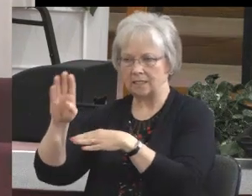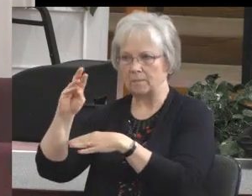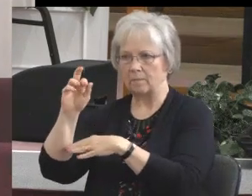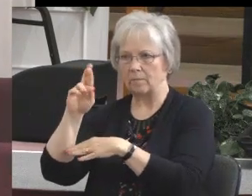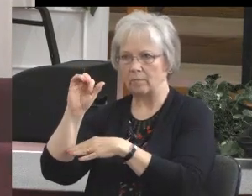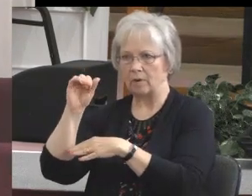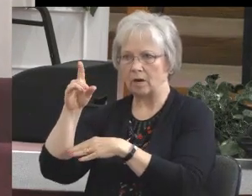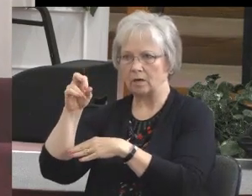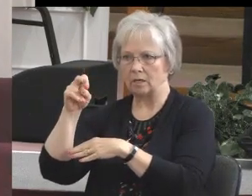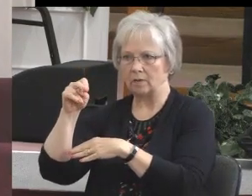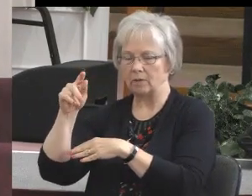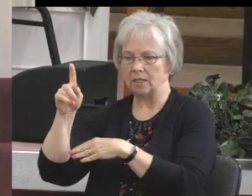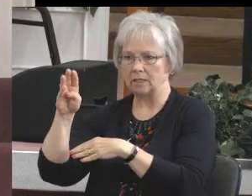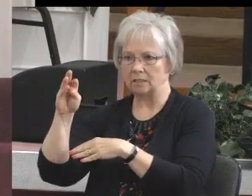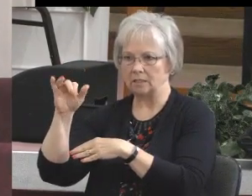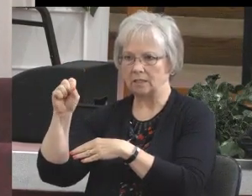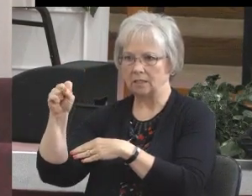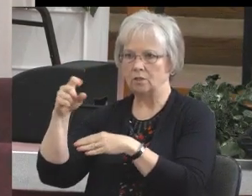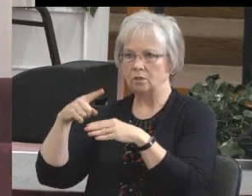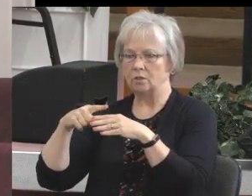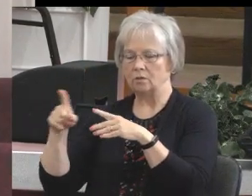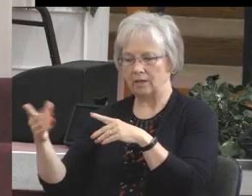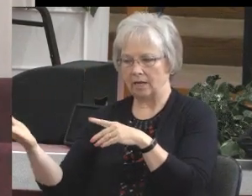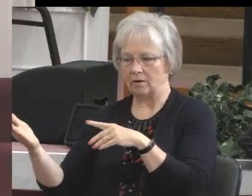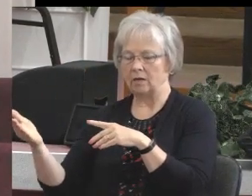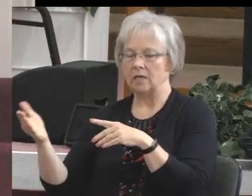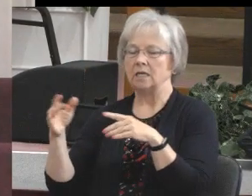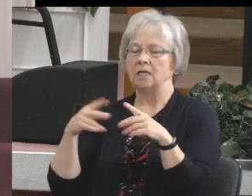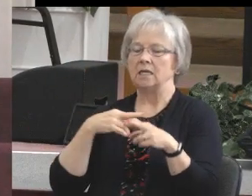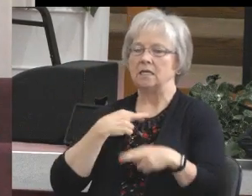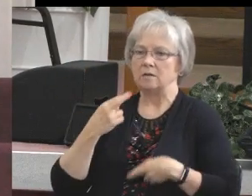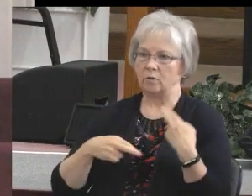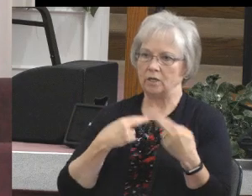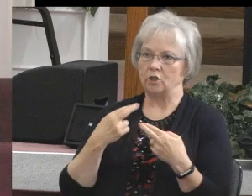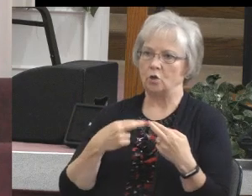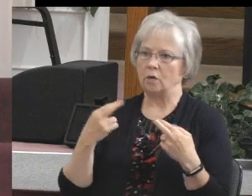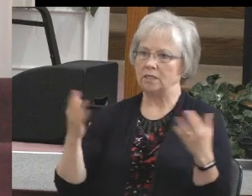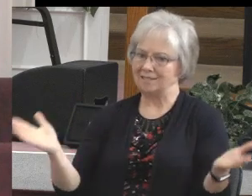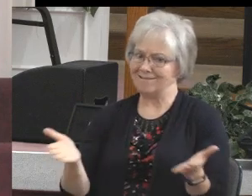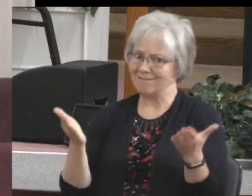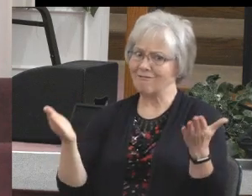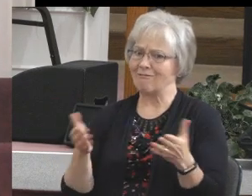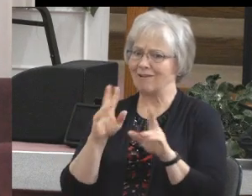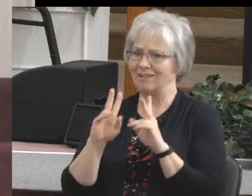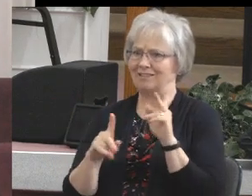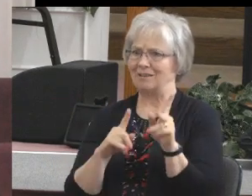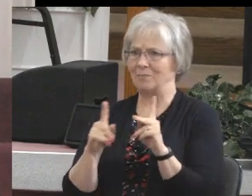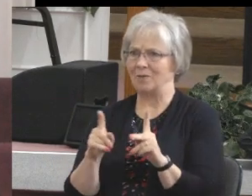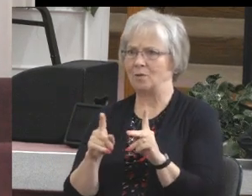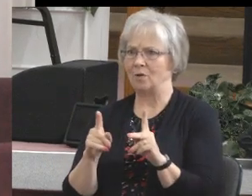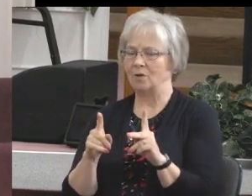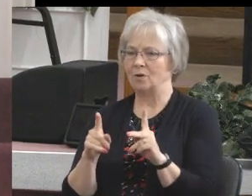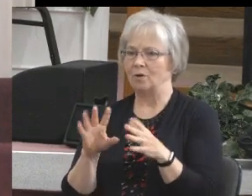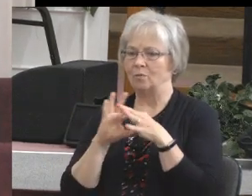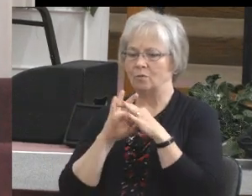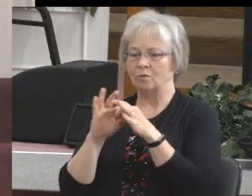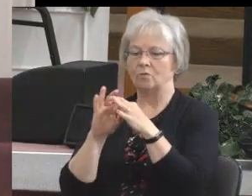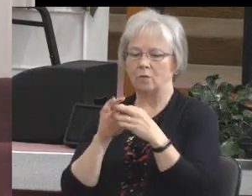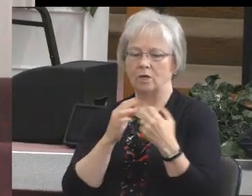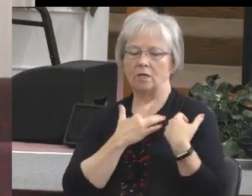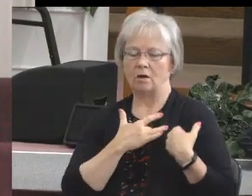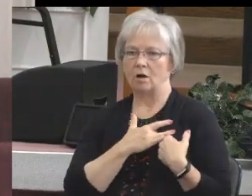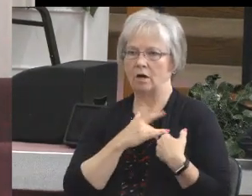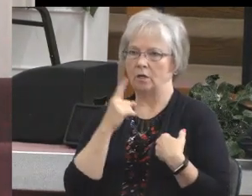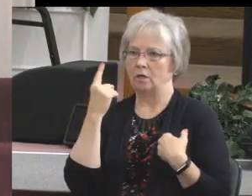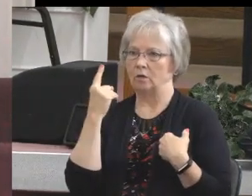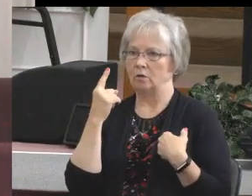and witnessed the grace of God, he rejoiced and began to encourage them with all the resolute heart to remain true to